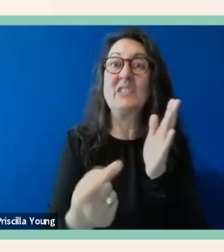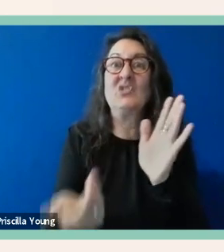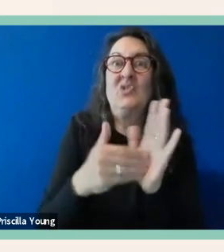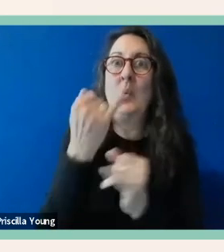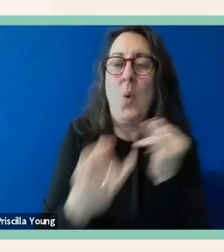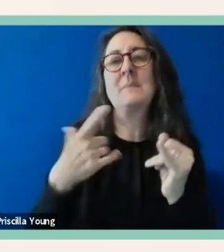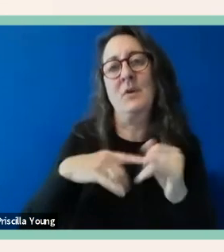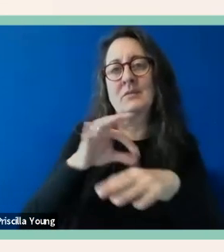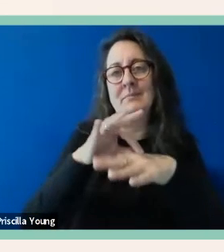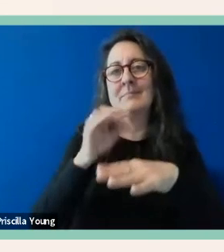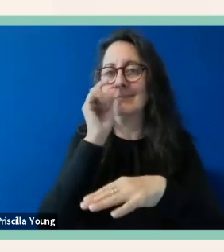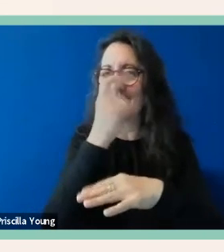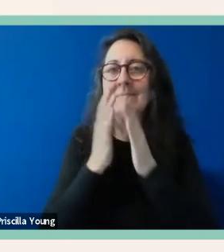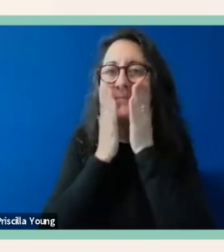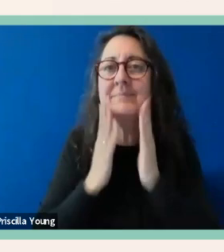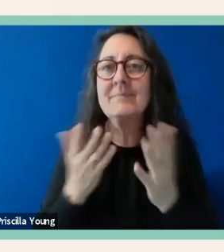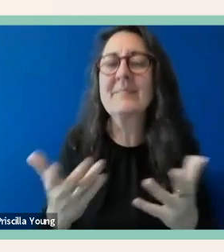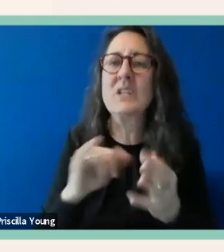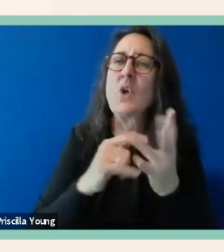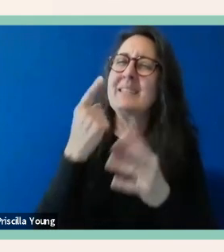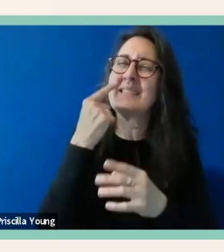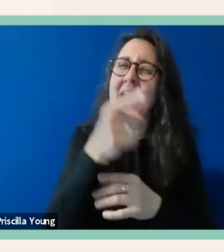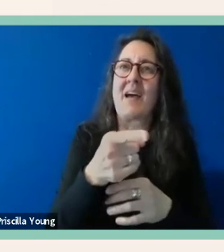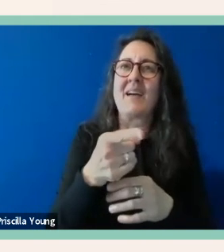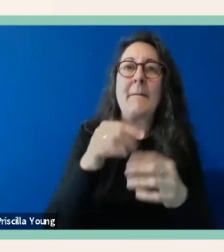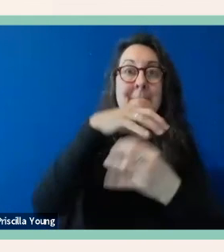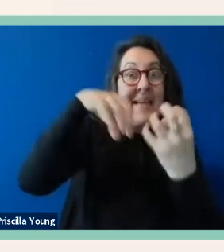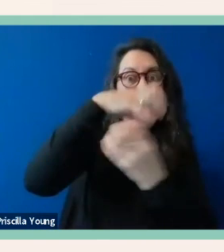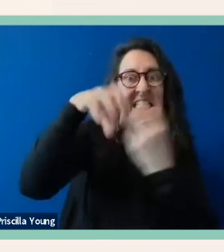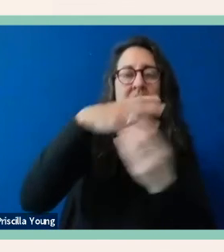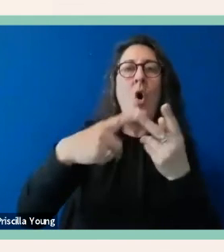visible. Right, I'm going to end there, and I